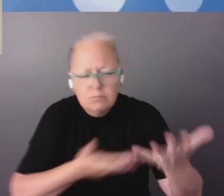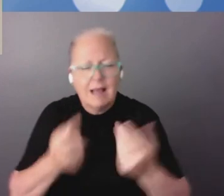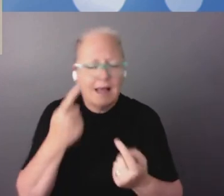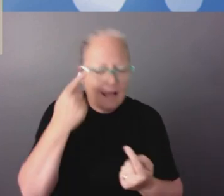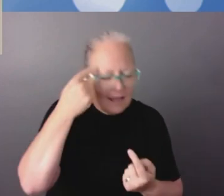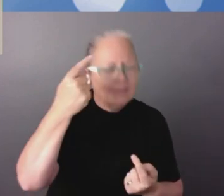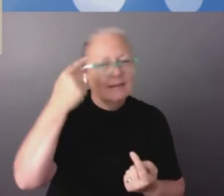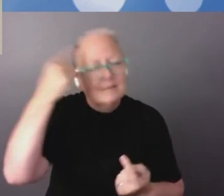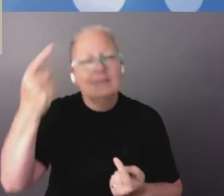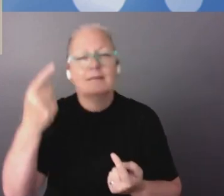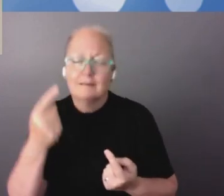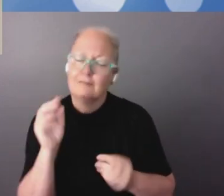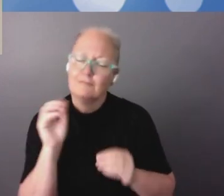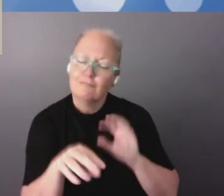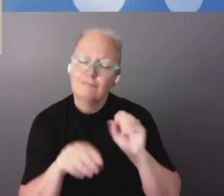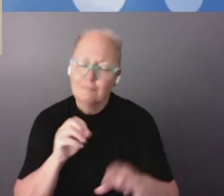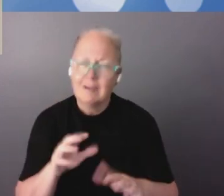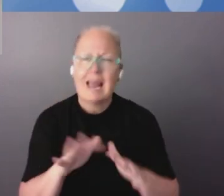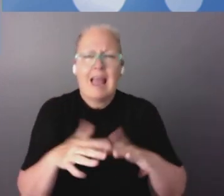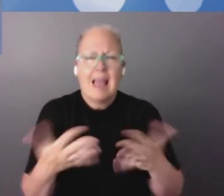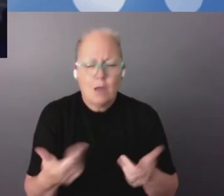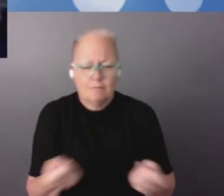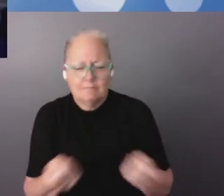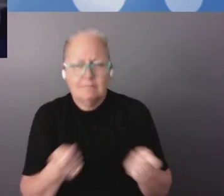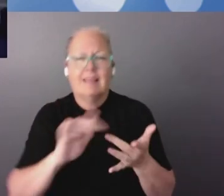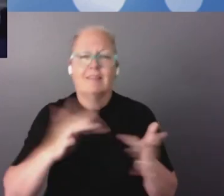of Internet management. Welcome to Katowice.